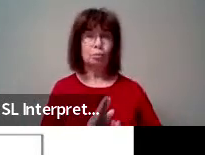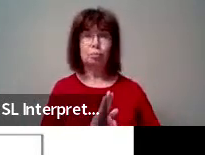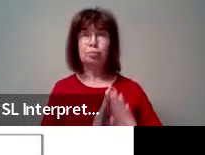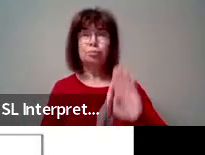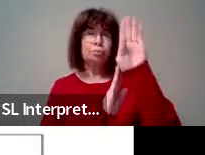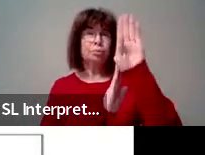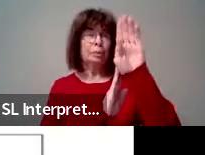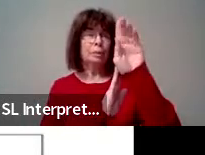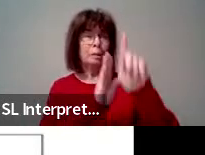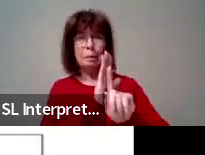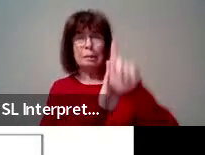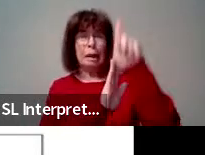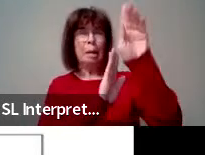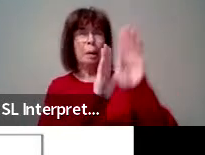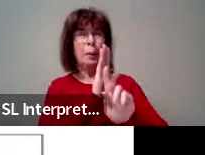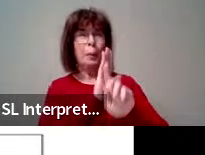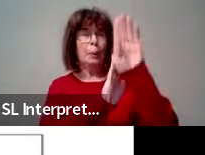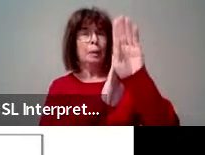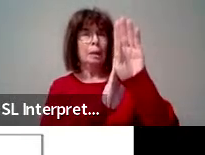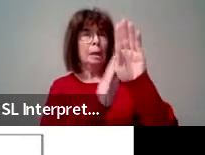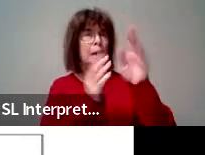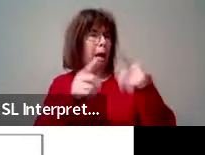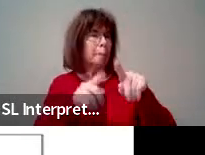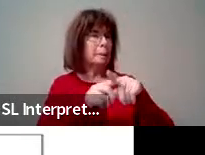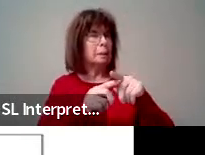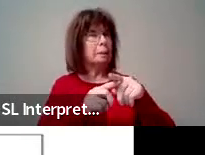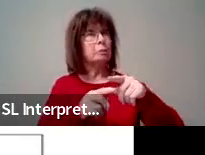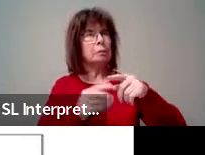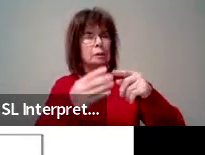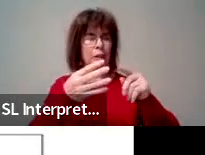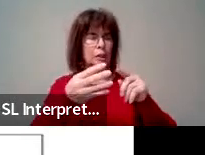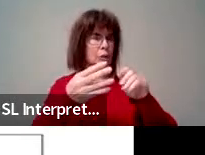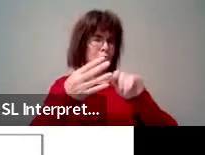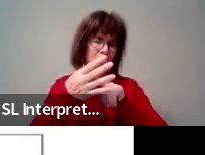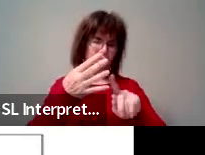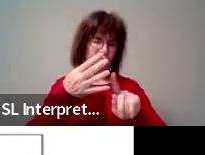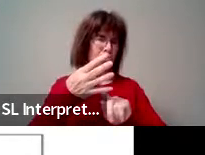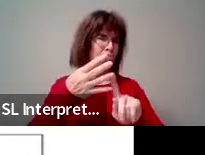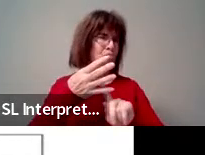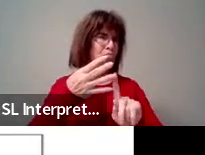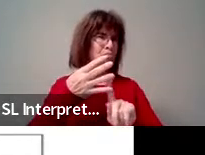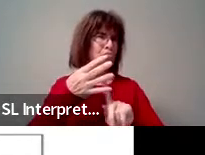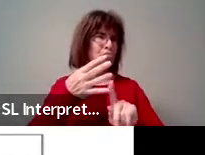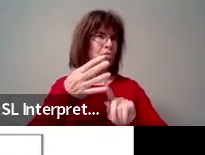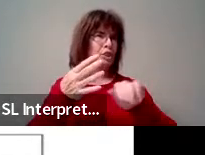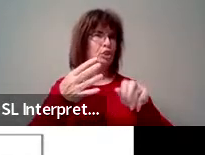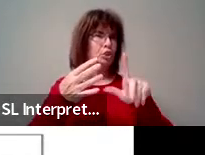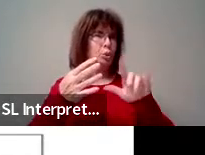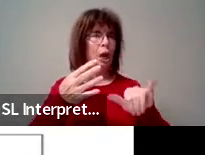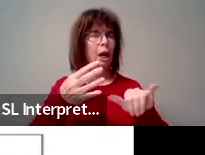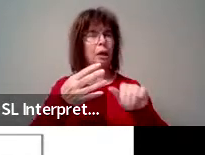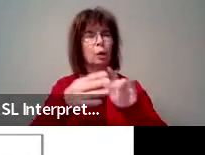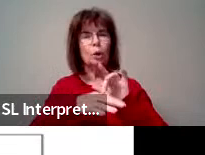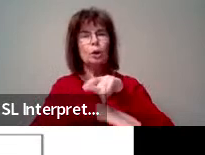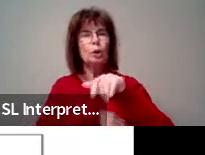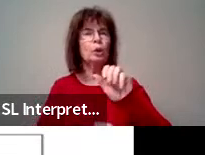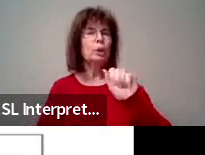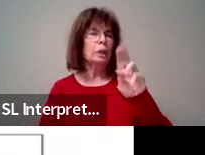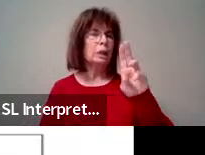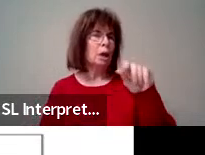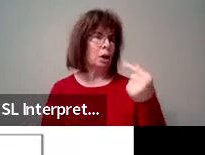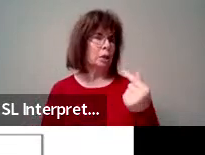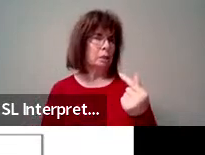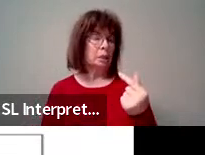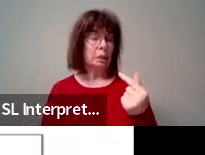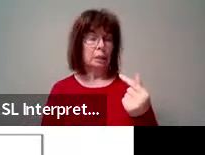outbreak sometime in late July and early August. And right now we're